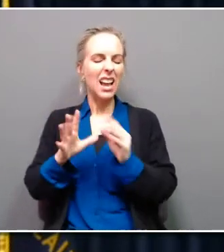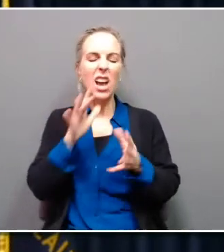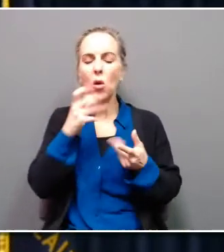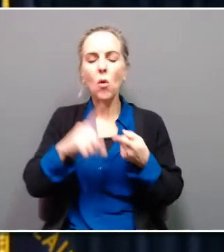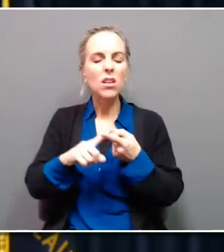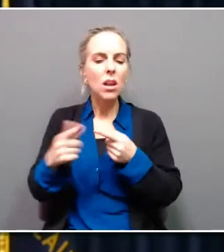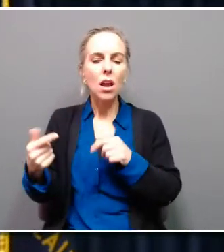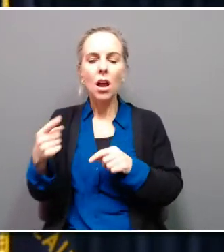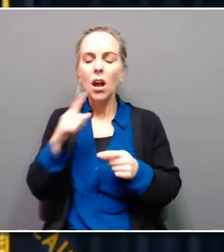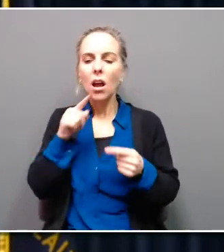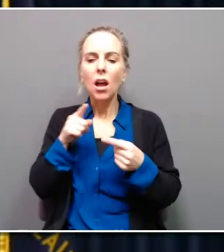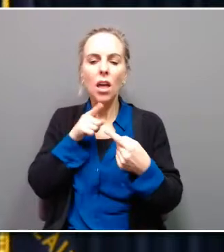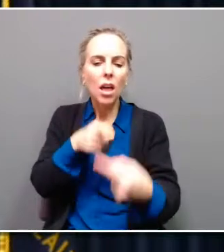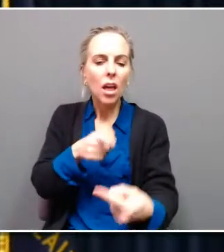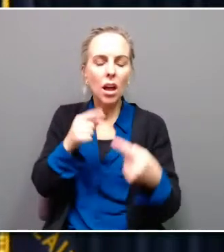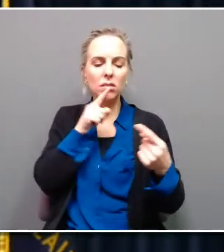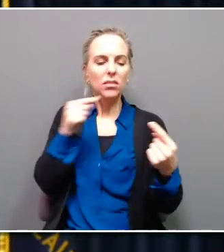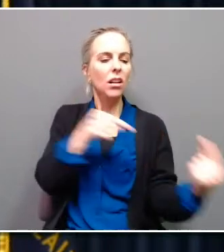about